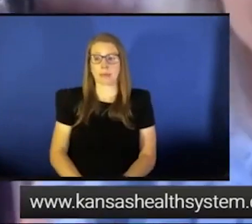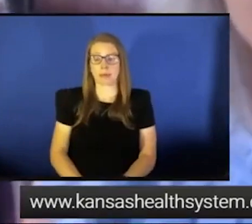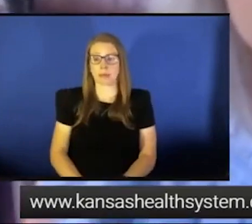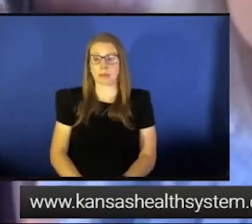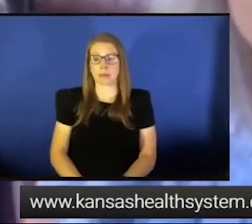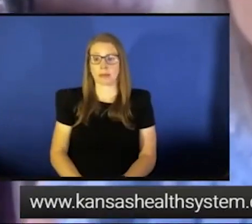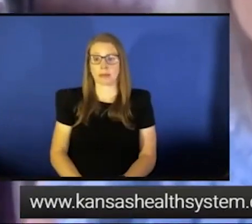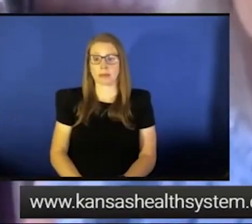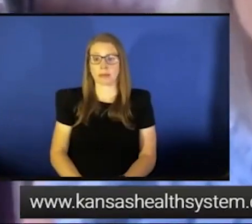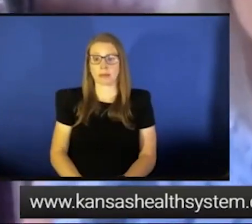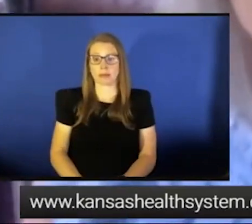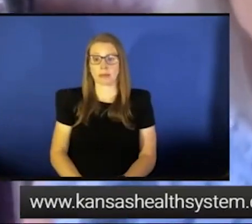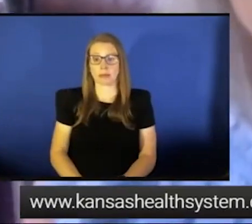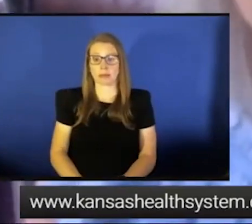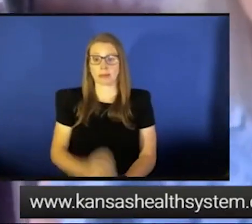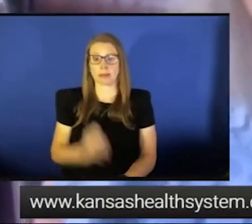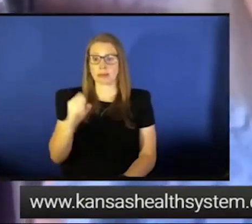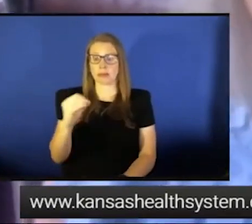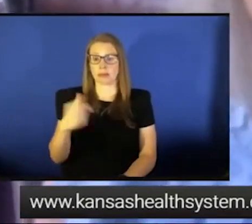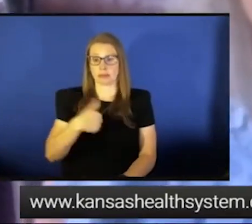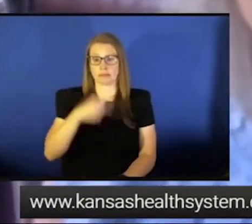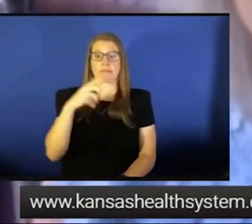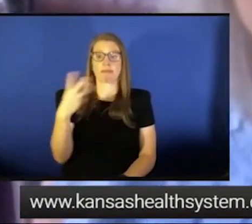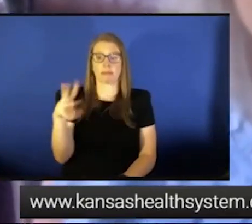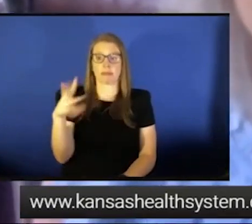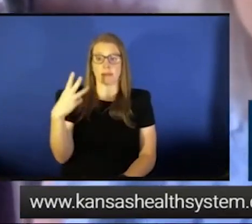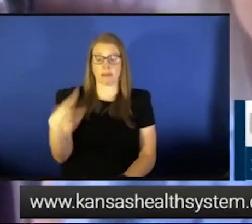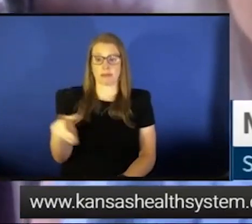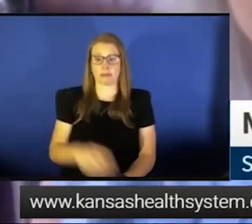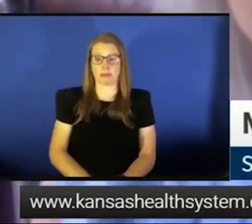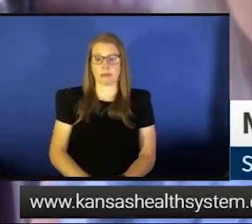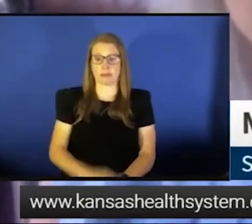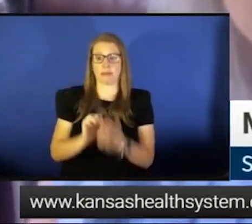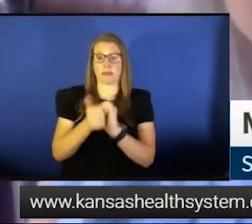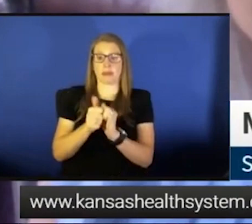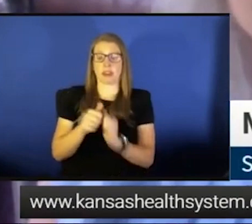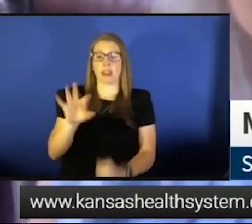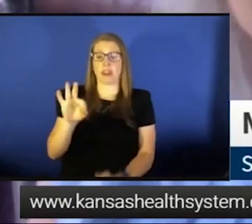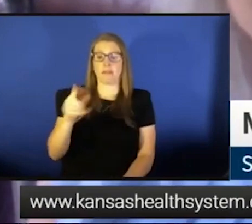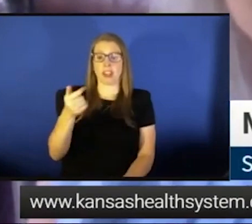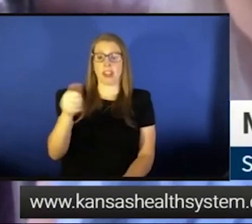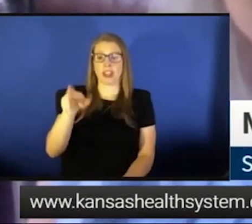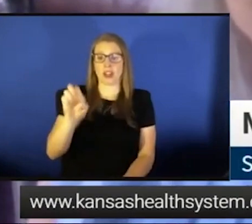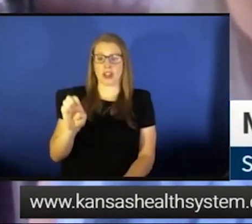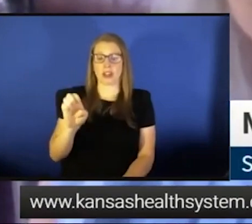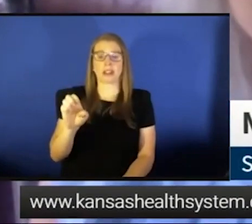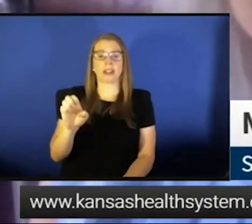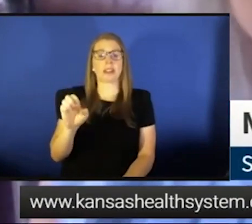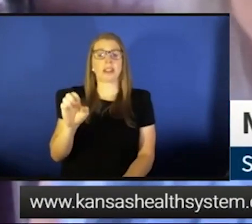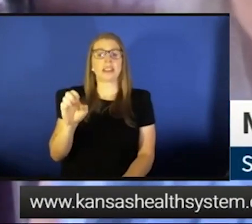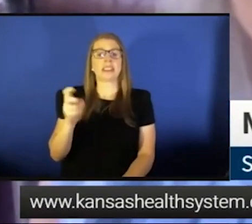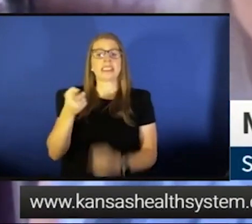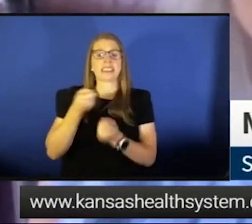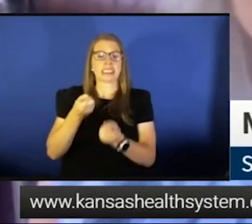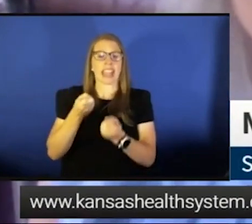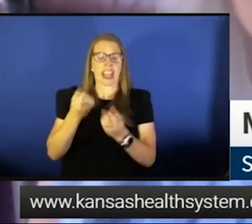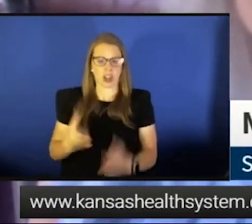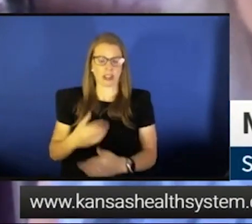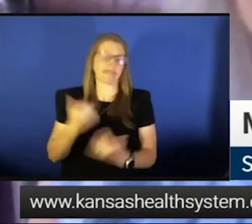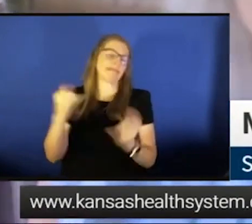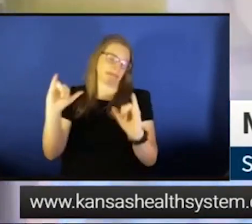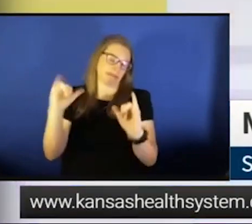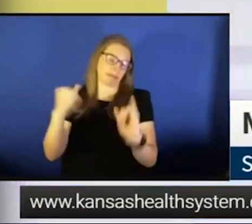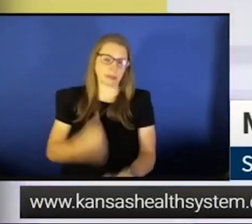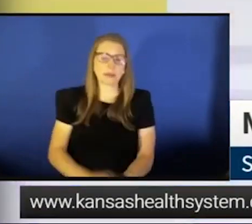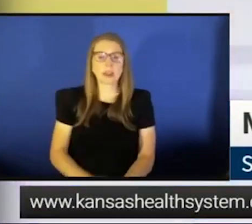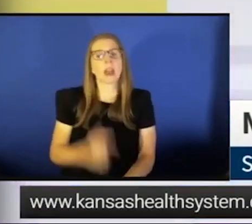So I was 16 and I was a competitive figure skater. I still am. But so I woke